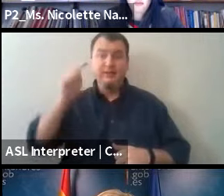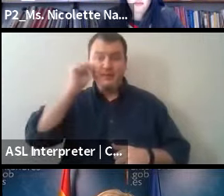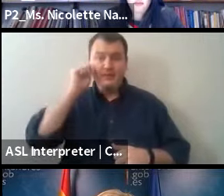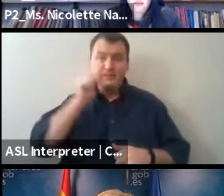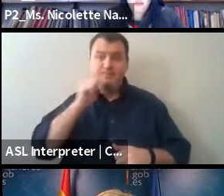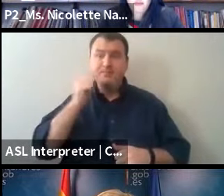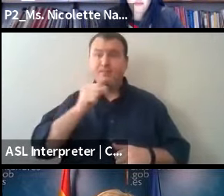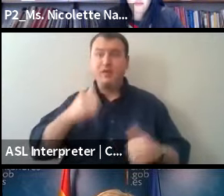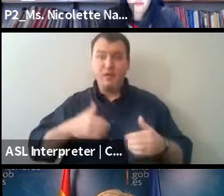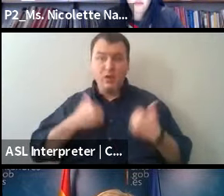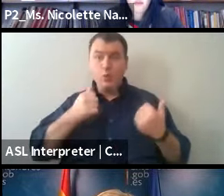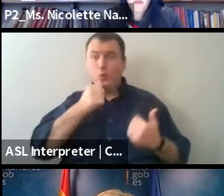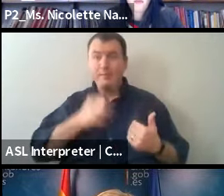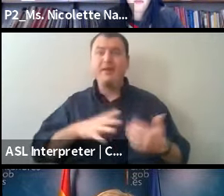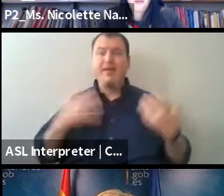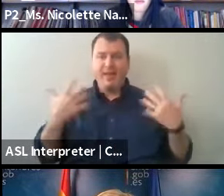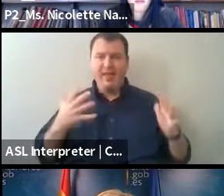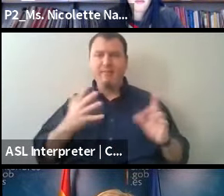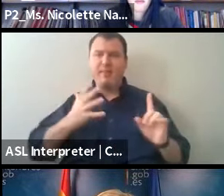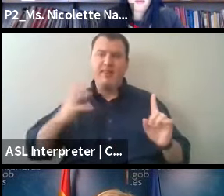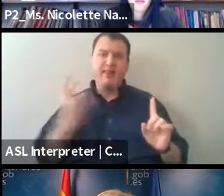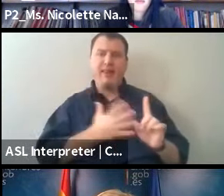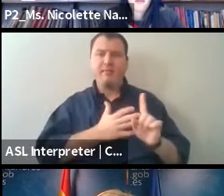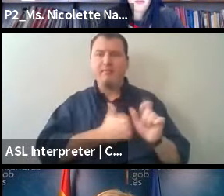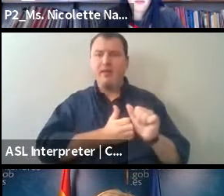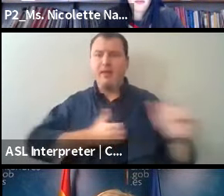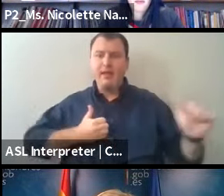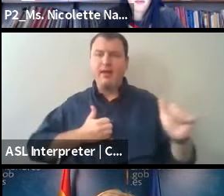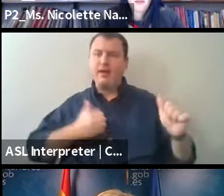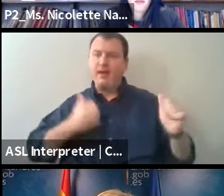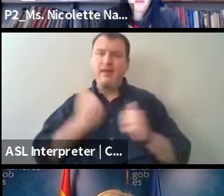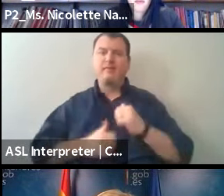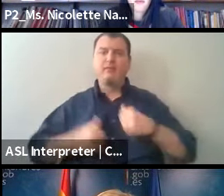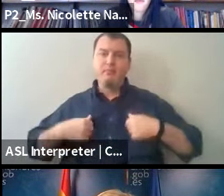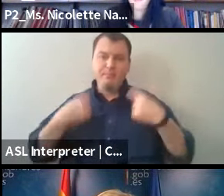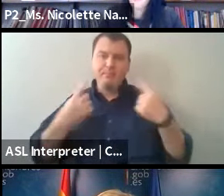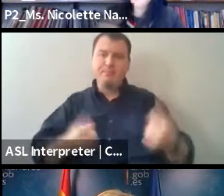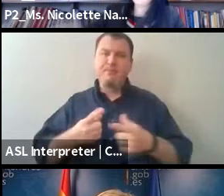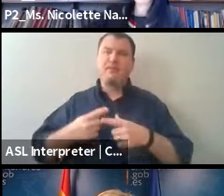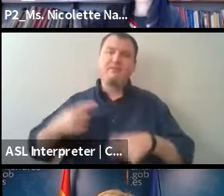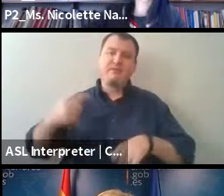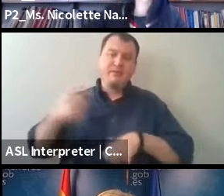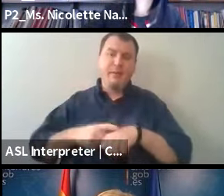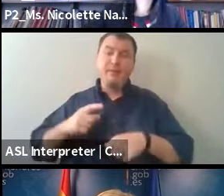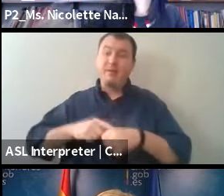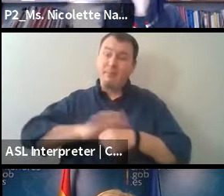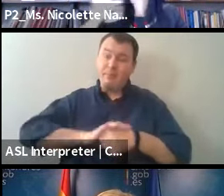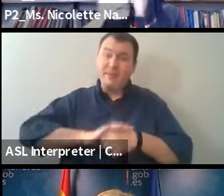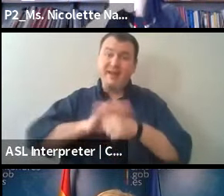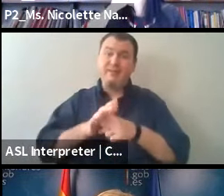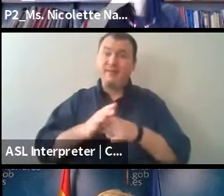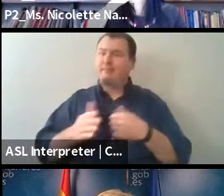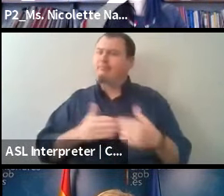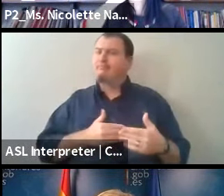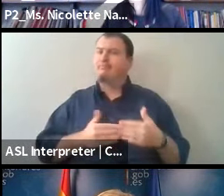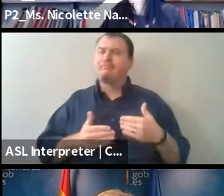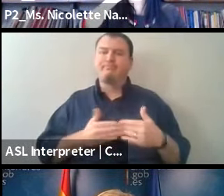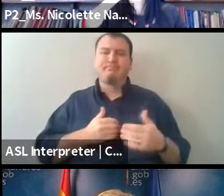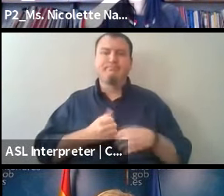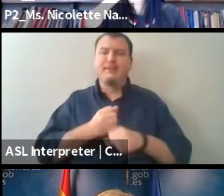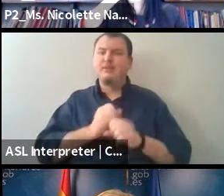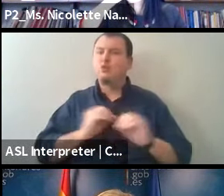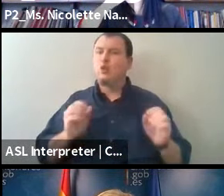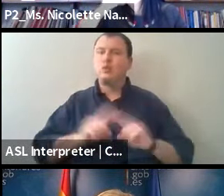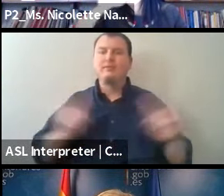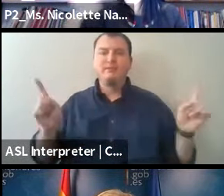the young women, have been left behind in every part of time. The pandemic makes little difference. Let